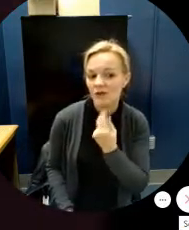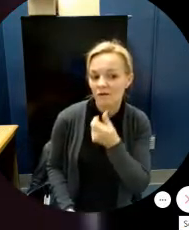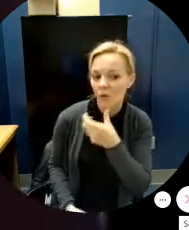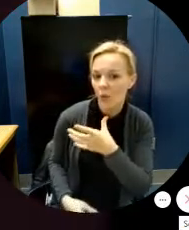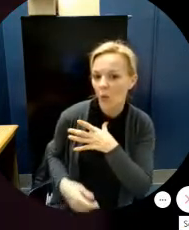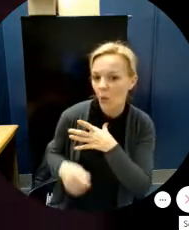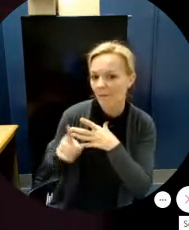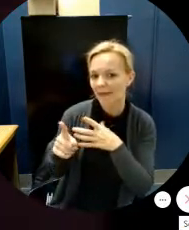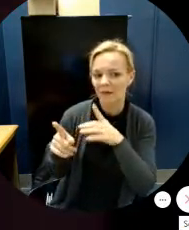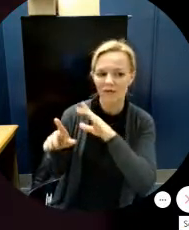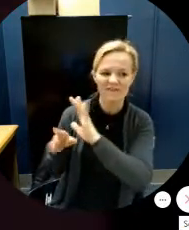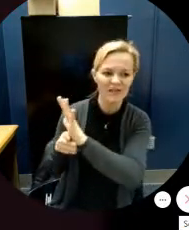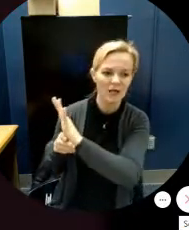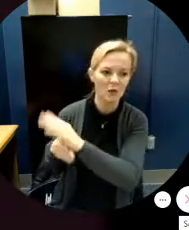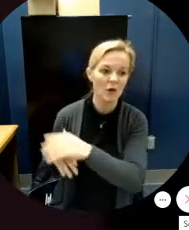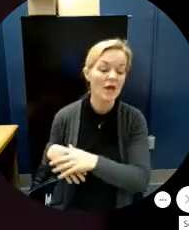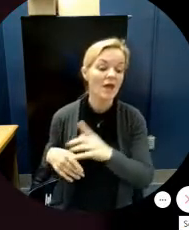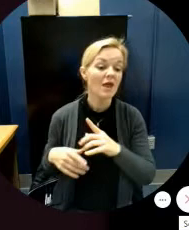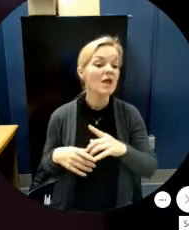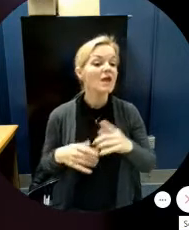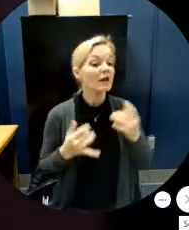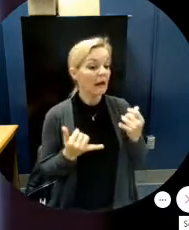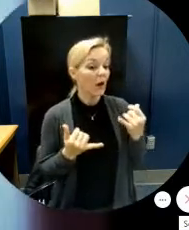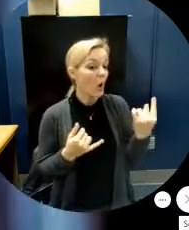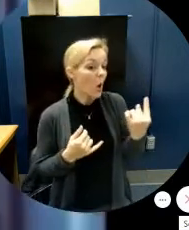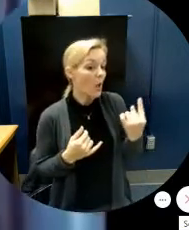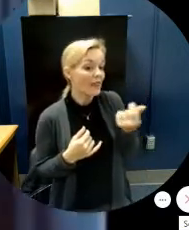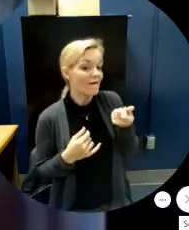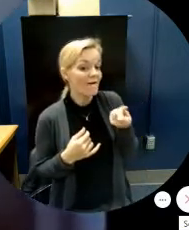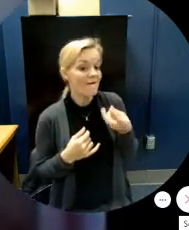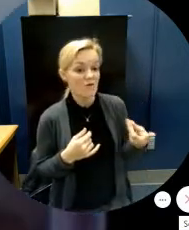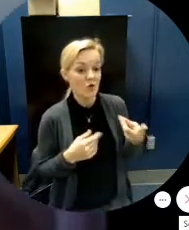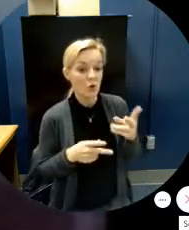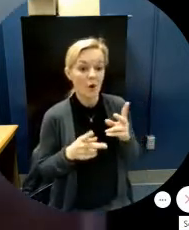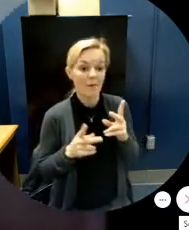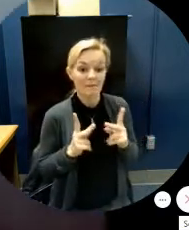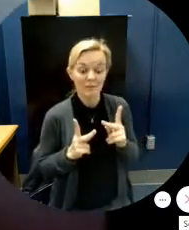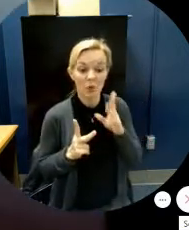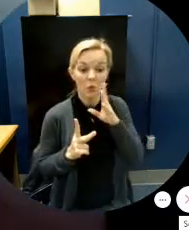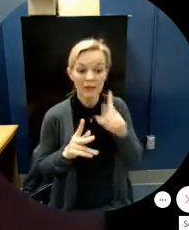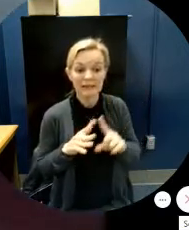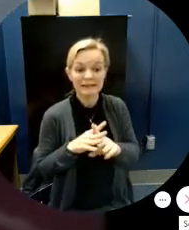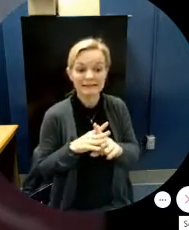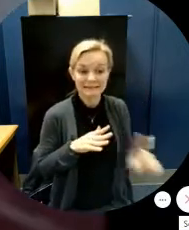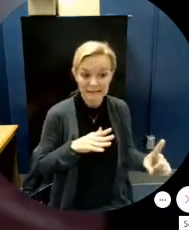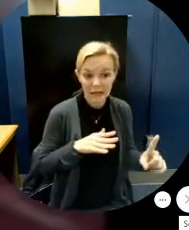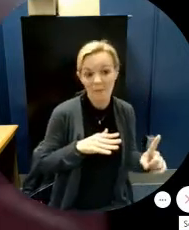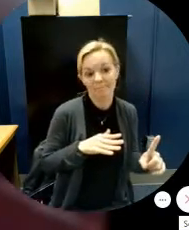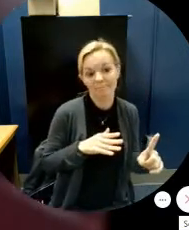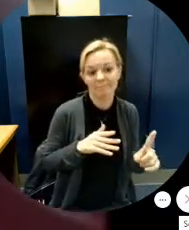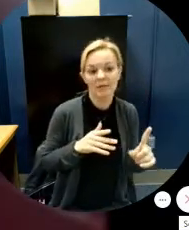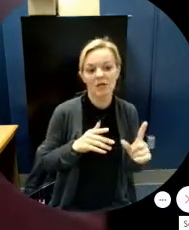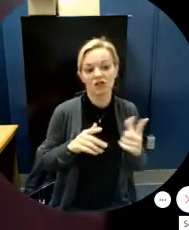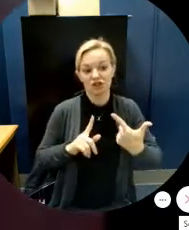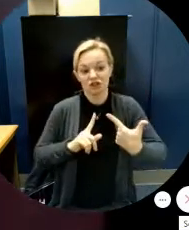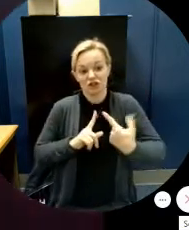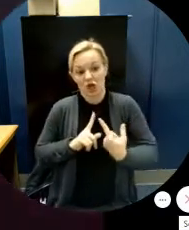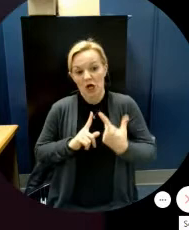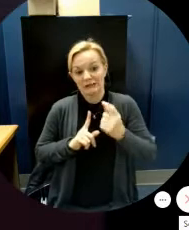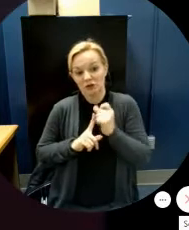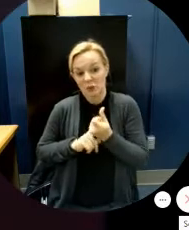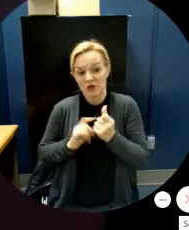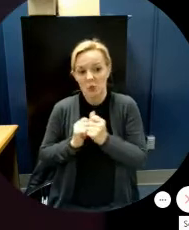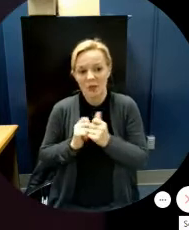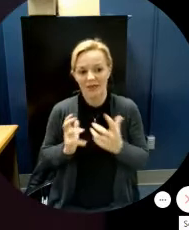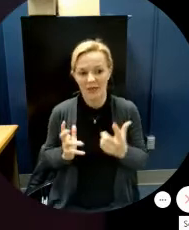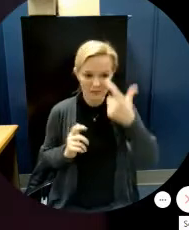Very few officers escape the emotional after effects of being shot. Many retreat trying to avoid dangerous